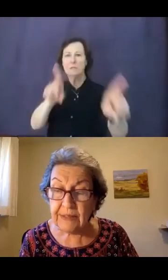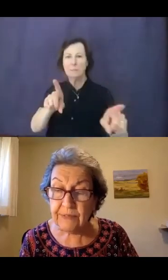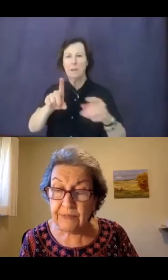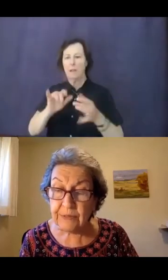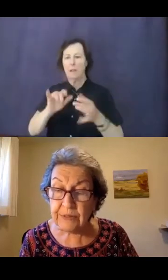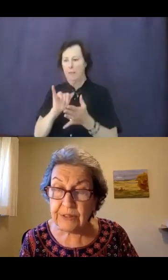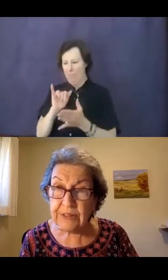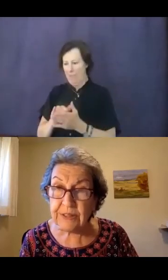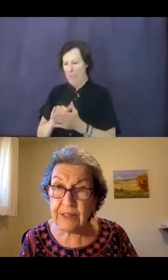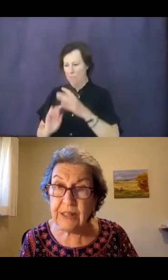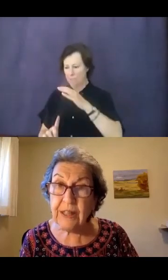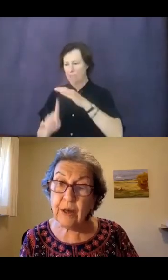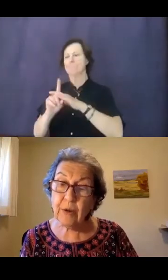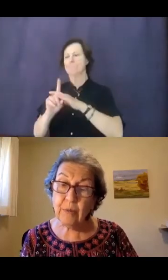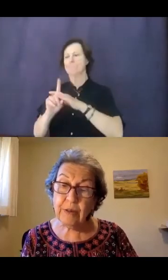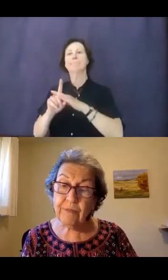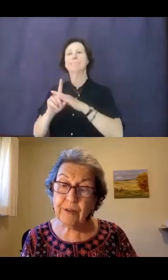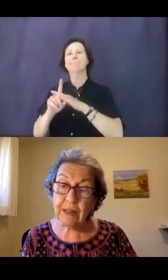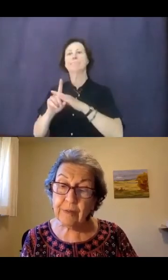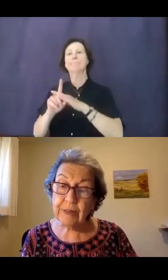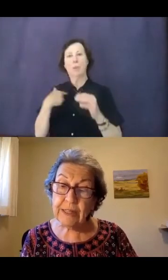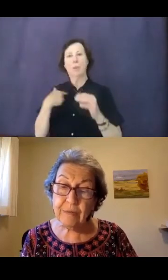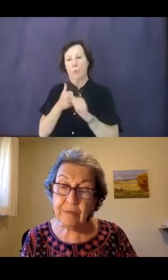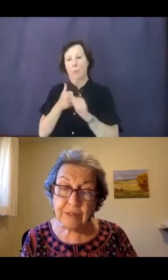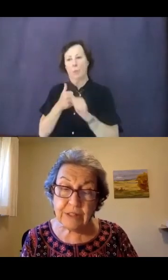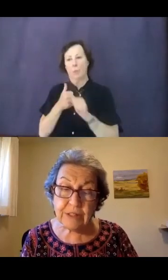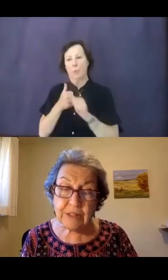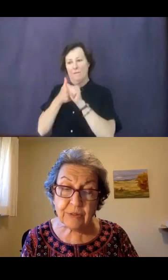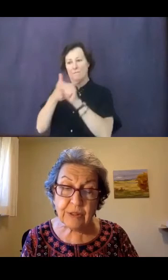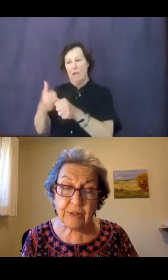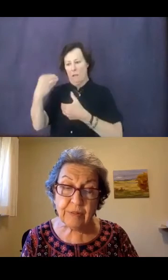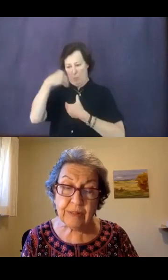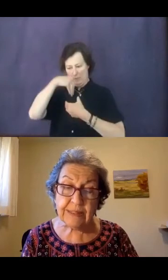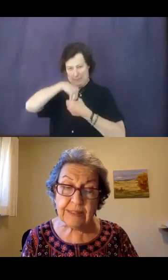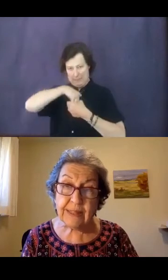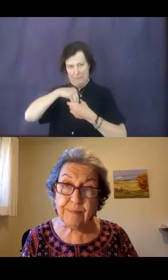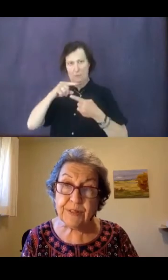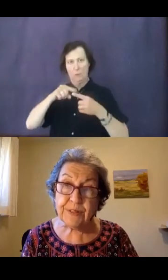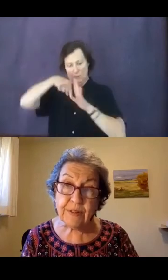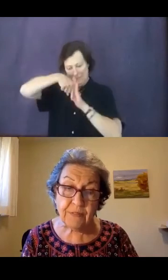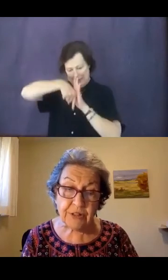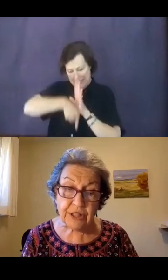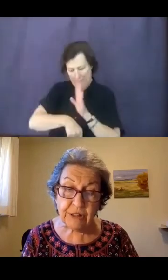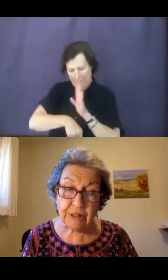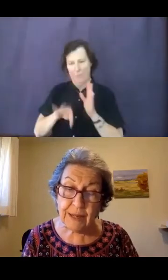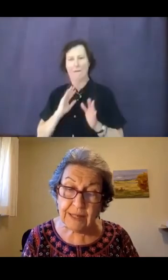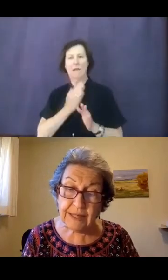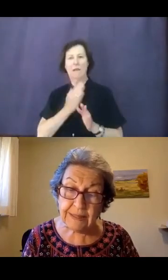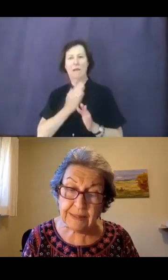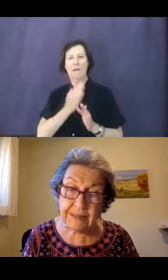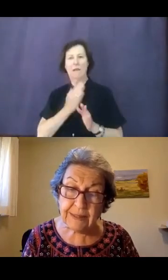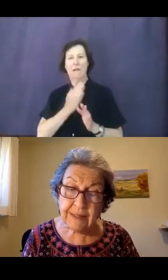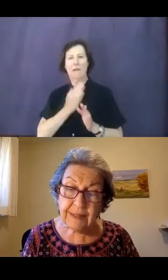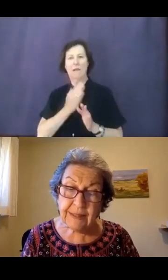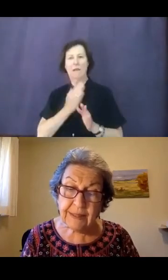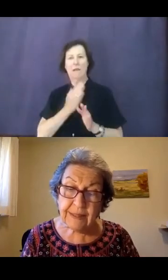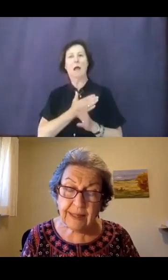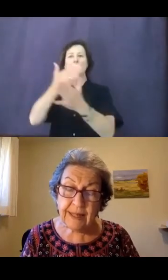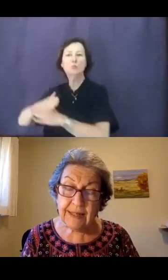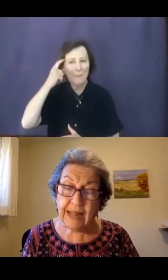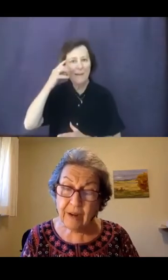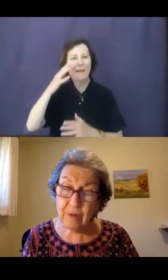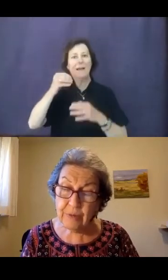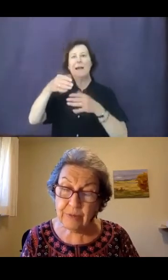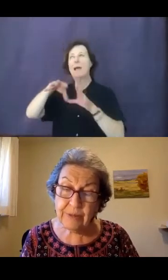it evokes. We follow it inward toward the greatest depths of our shared minds